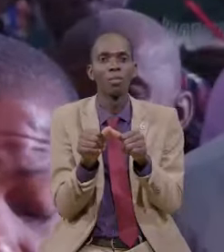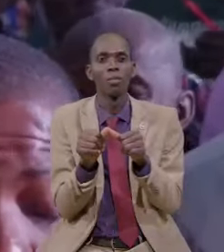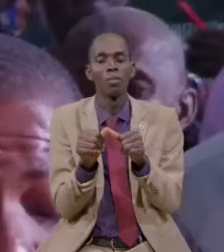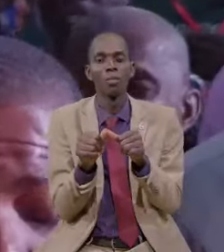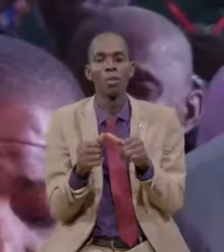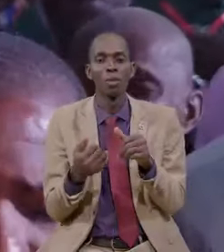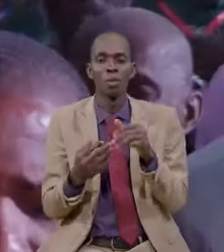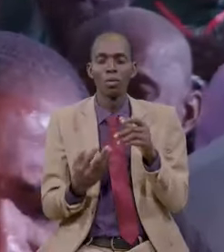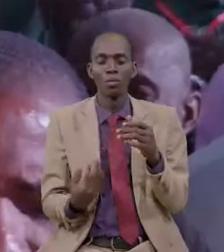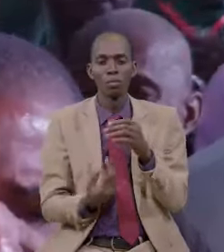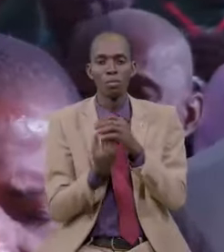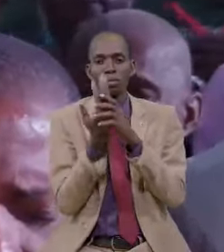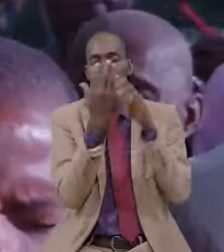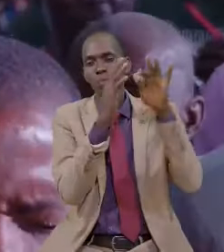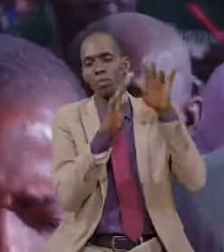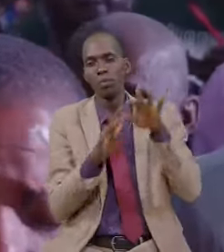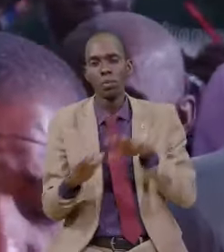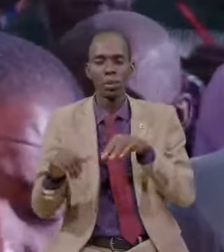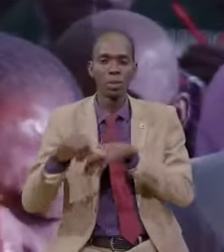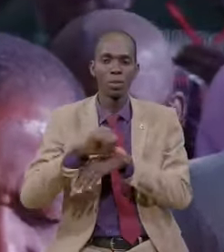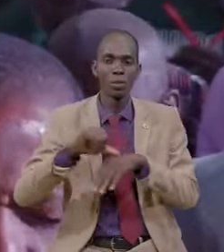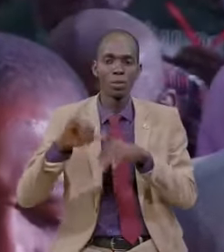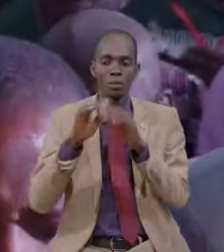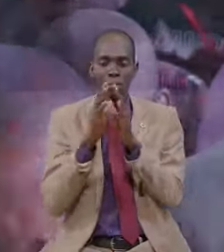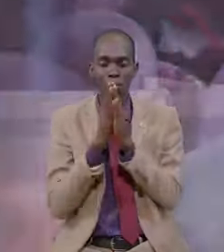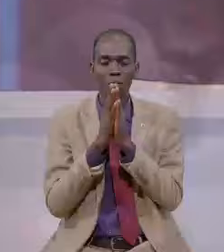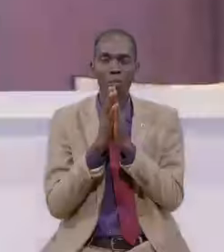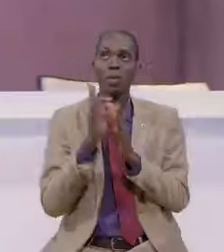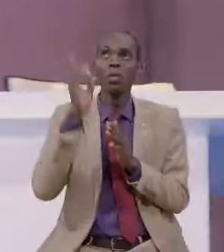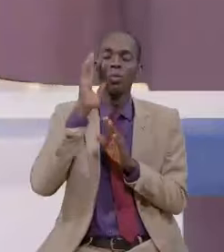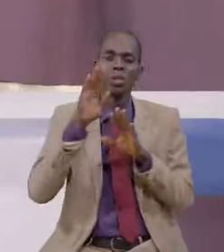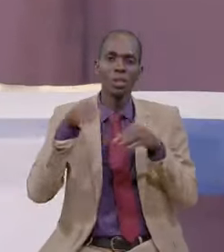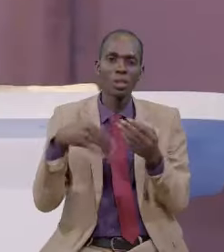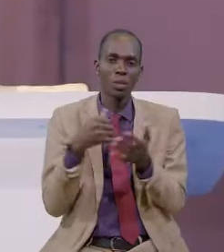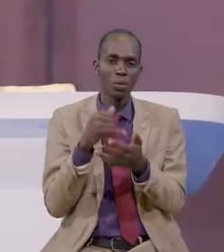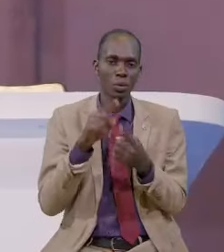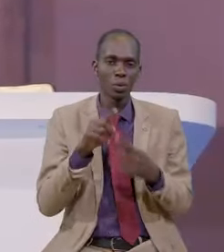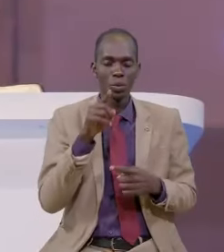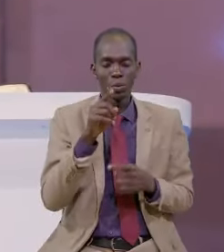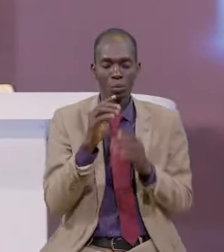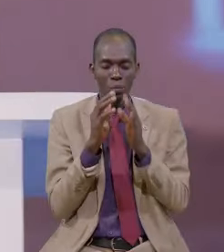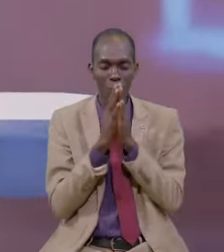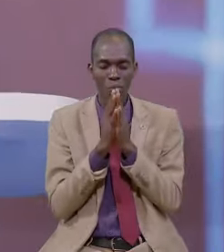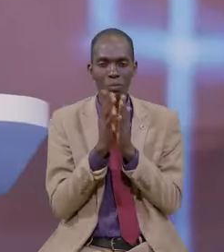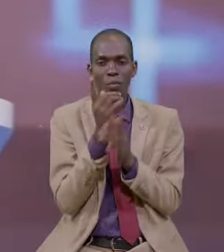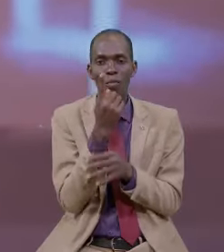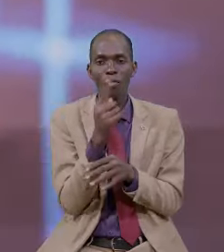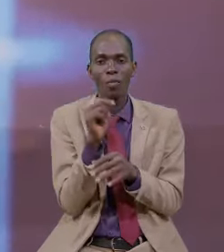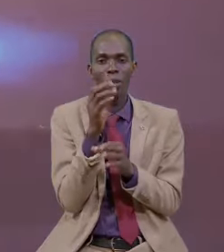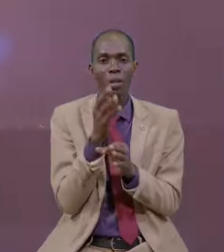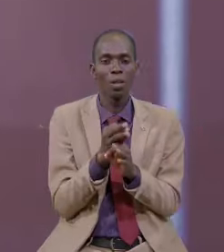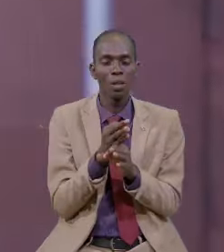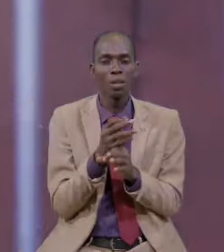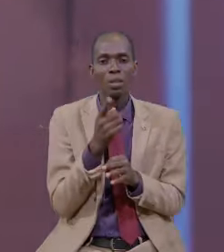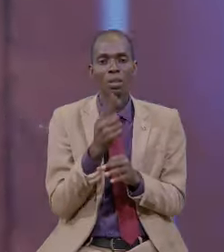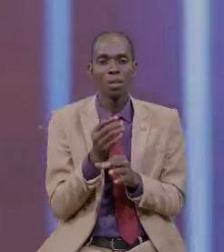overflowing anointing. He'll give it to you. He'll give it to you. The faith, the